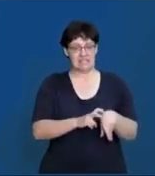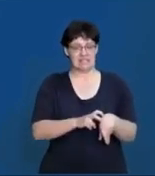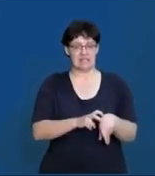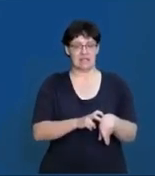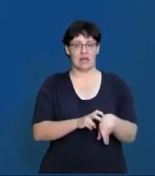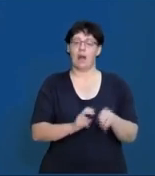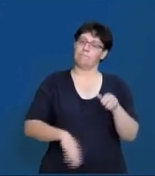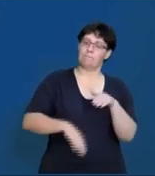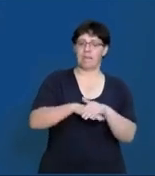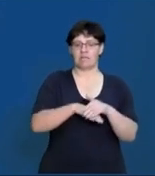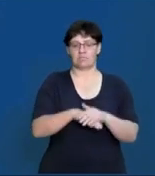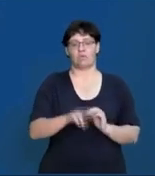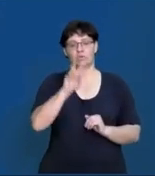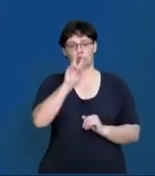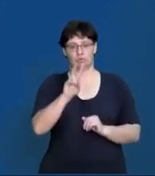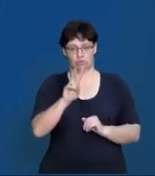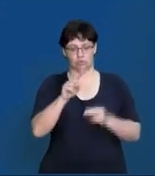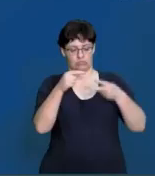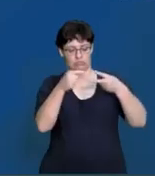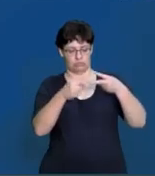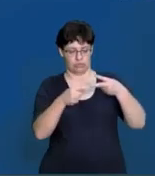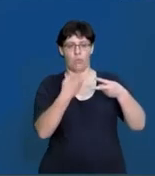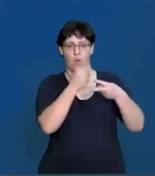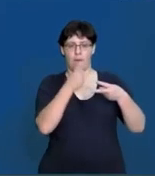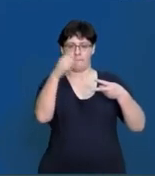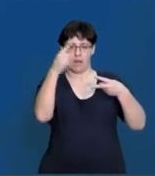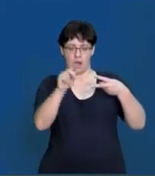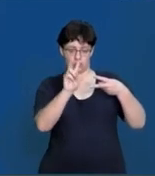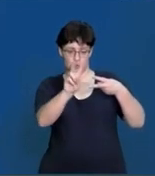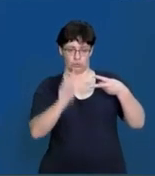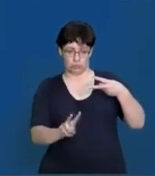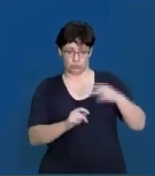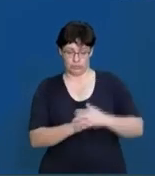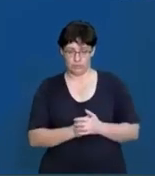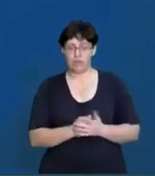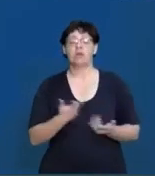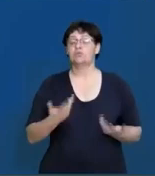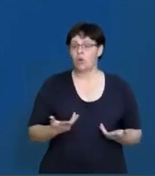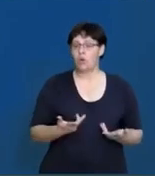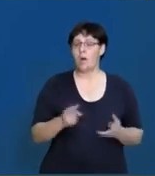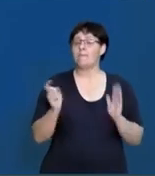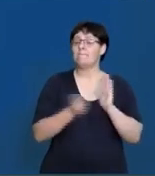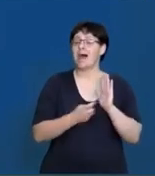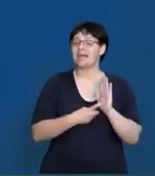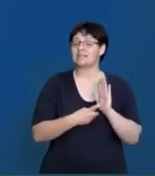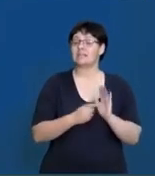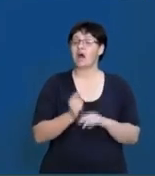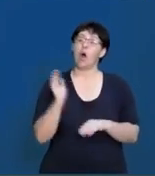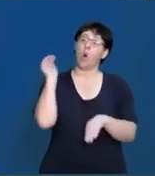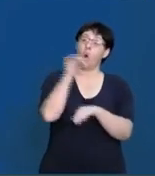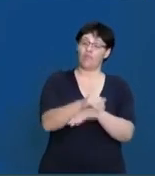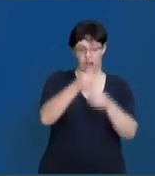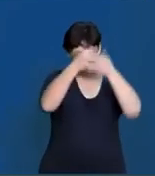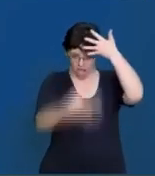question, so you need to give a maximum of 2 points for that question. I will emphasize again, you get